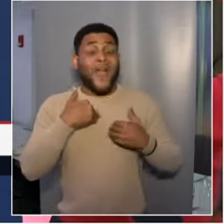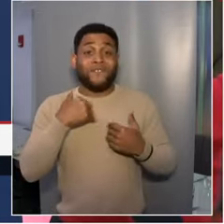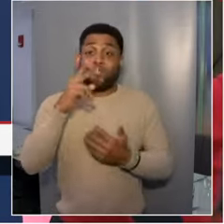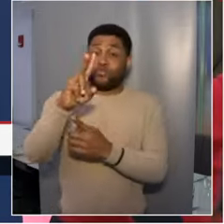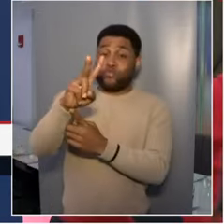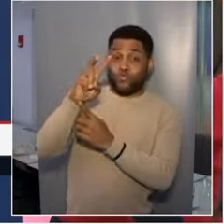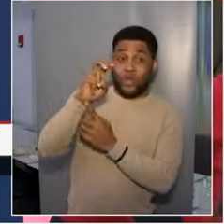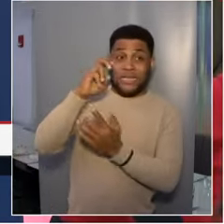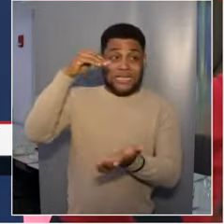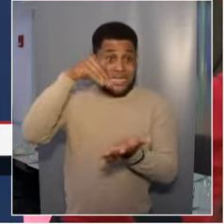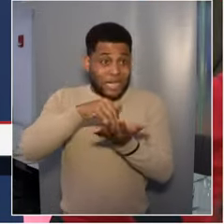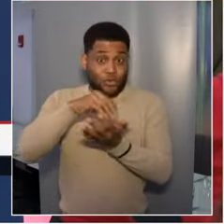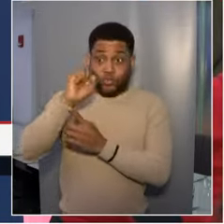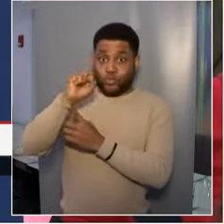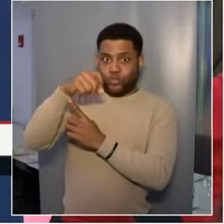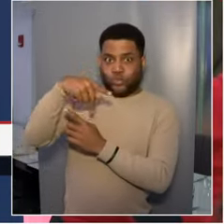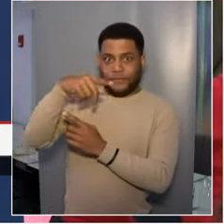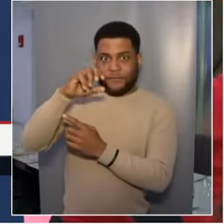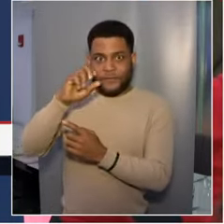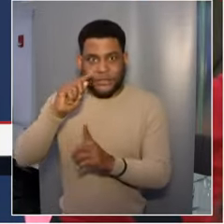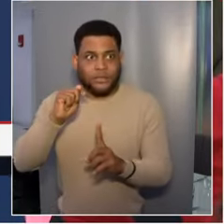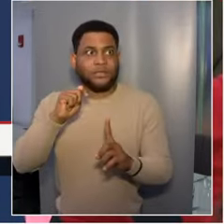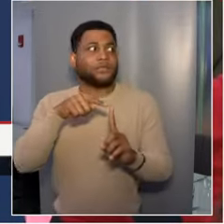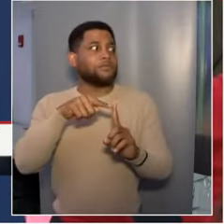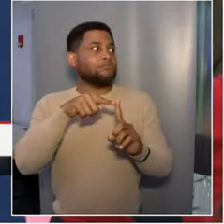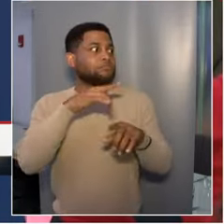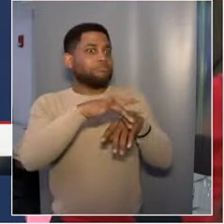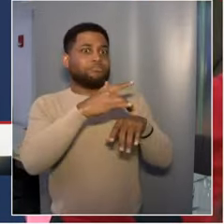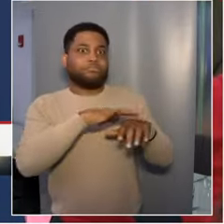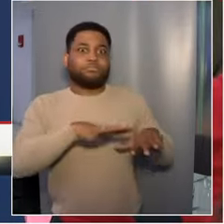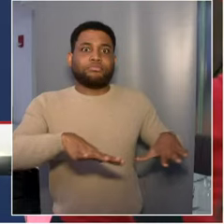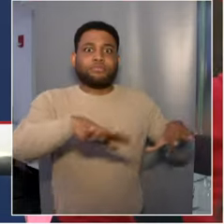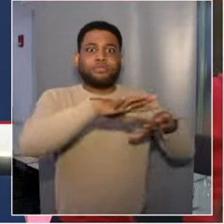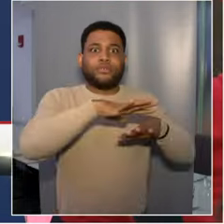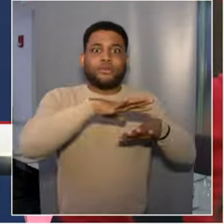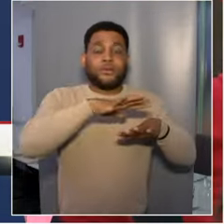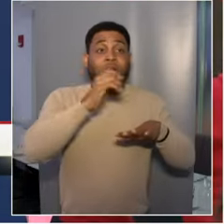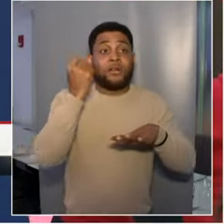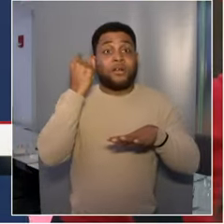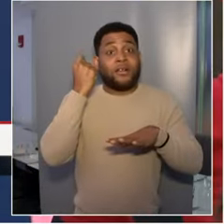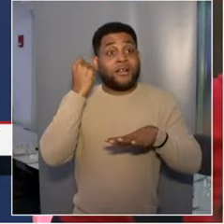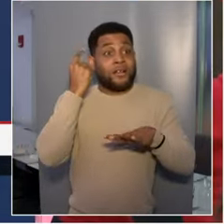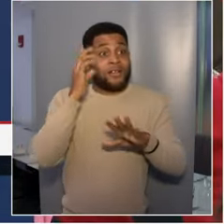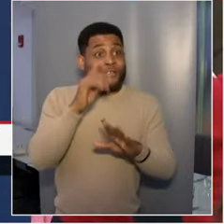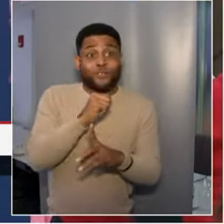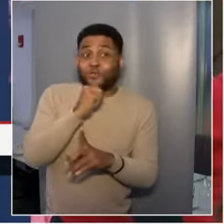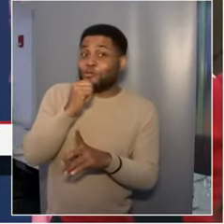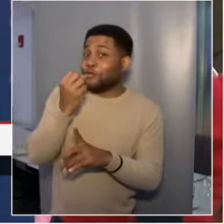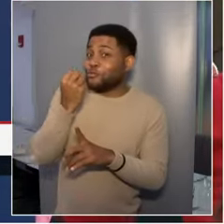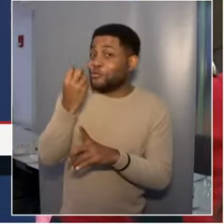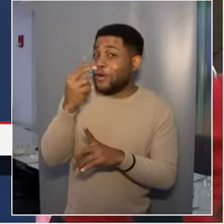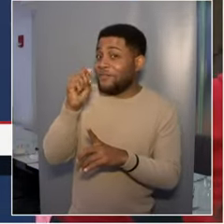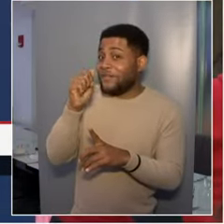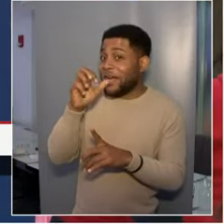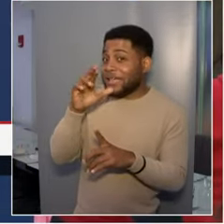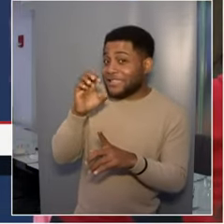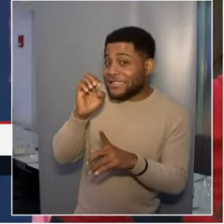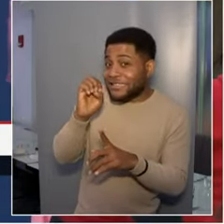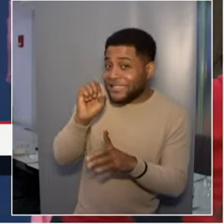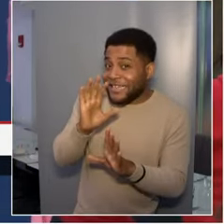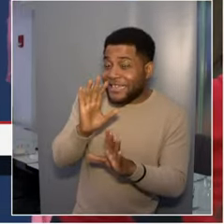can expand to. It's not 12 acres, but it's enough. And that was really one of the most important